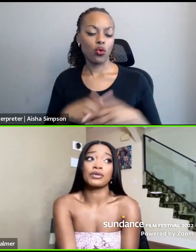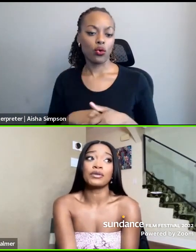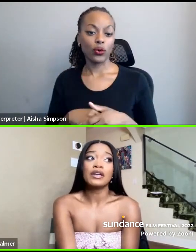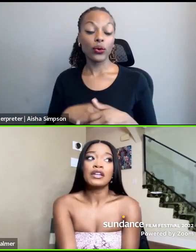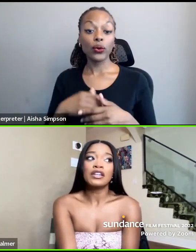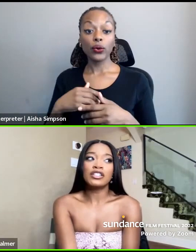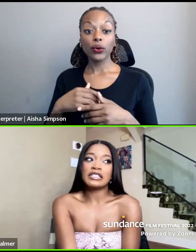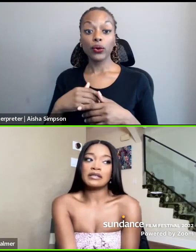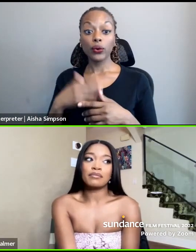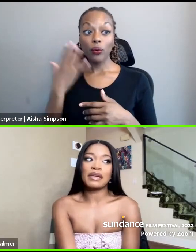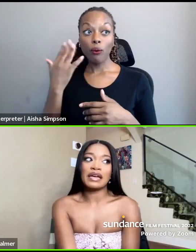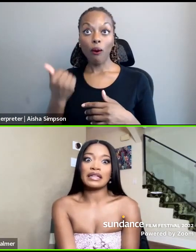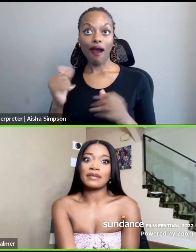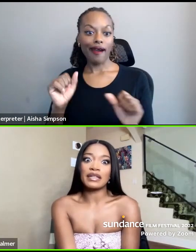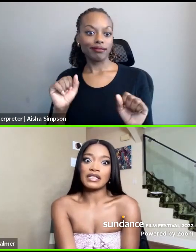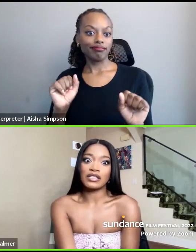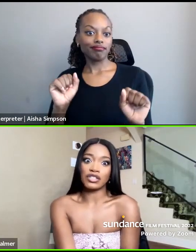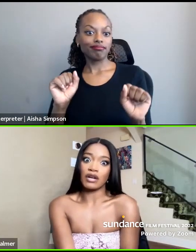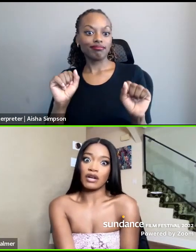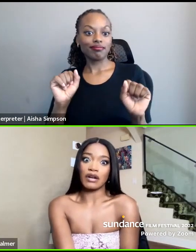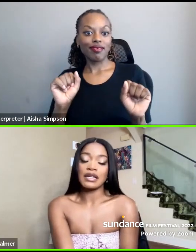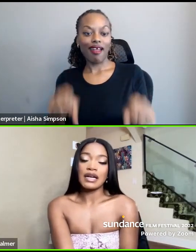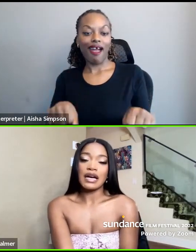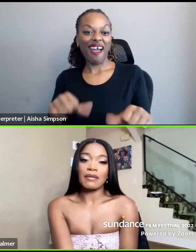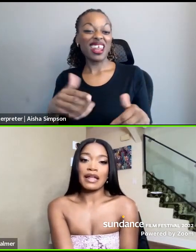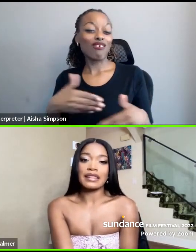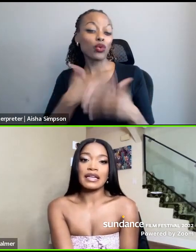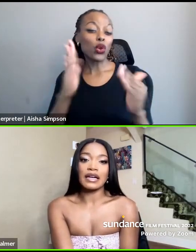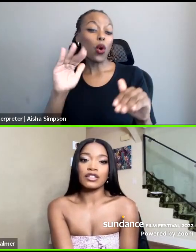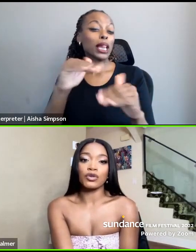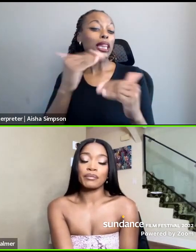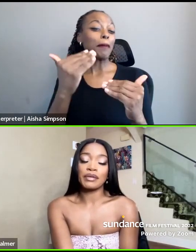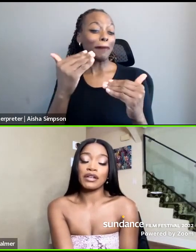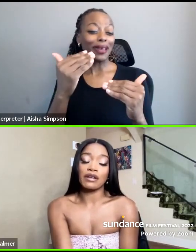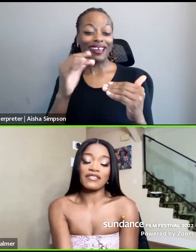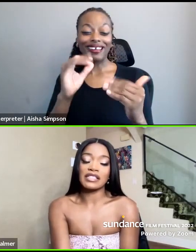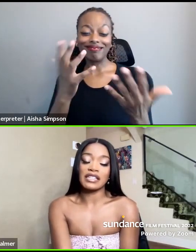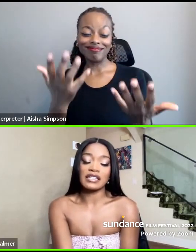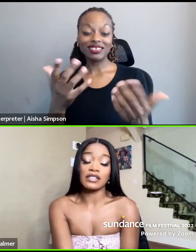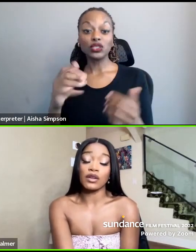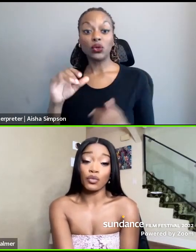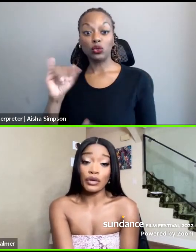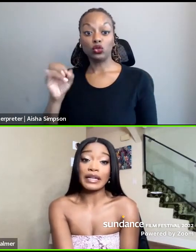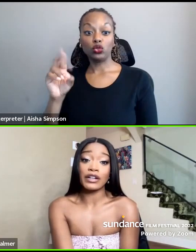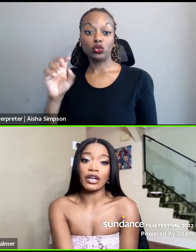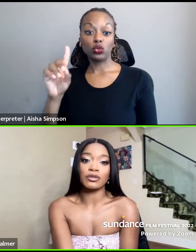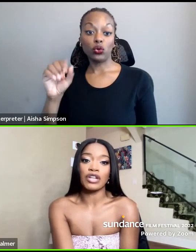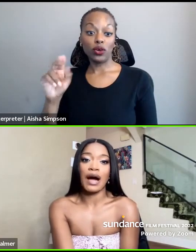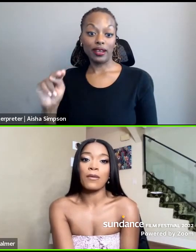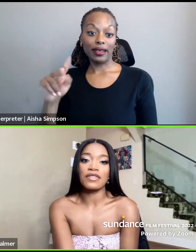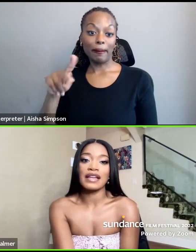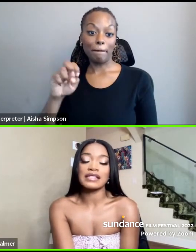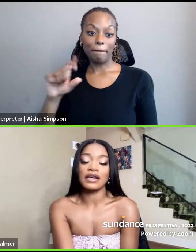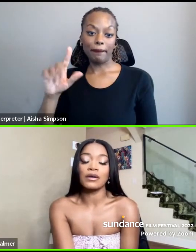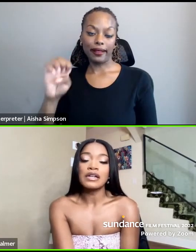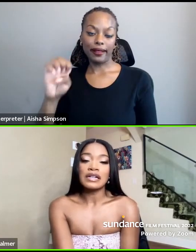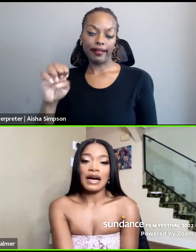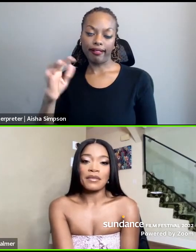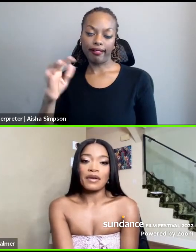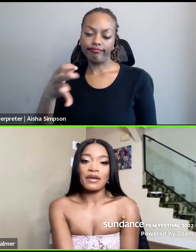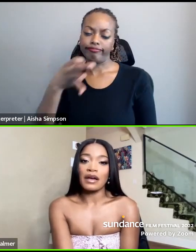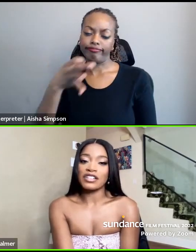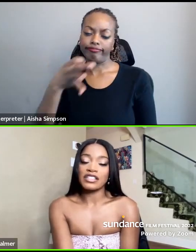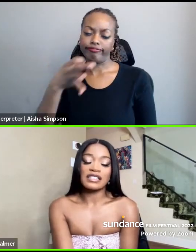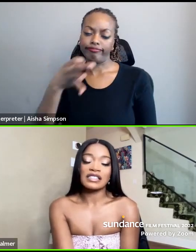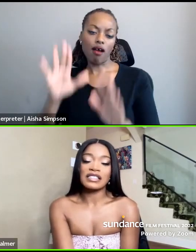potential to just be a limitless genre. And I think Jordan Peele obviously does a really incredible job with that. So